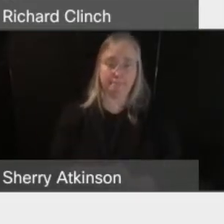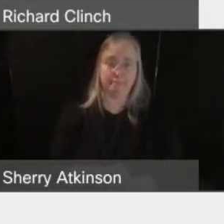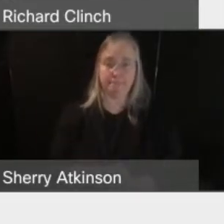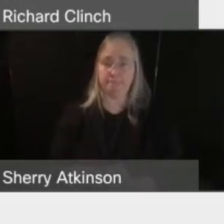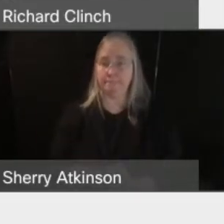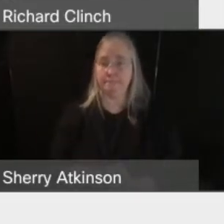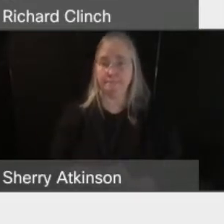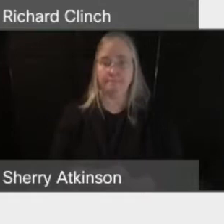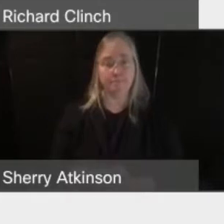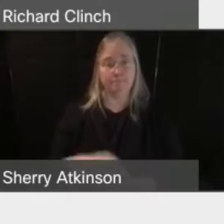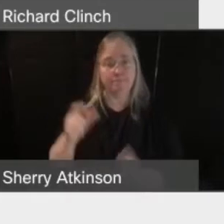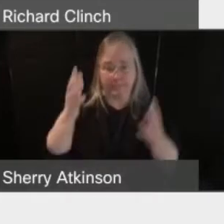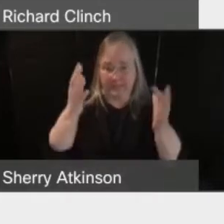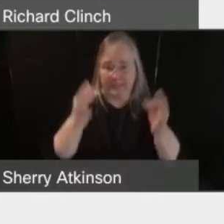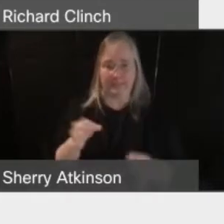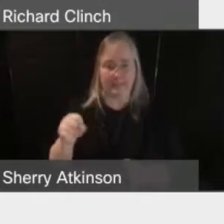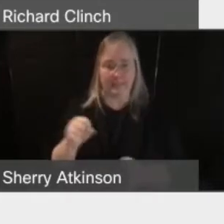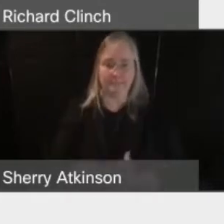Absolutely.